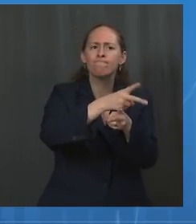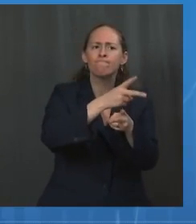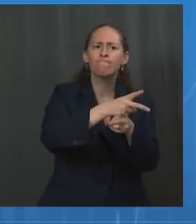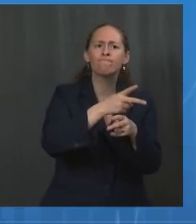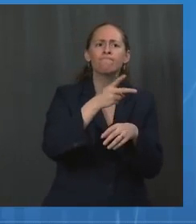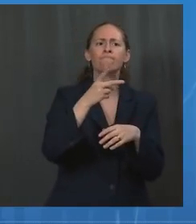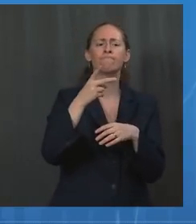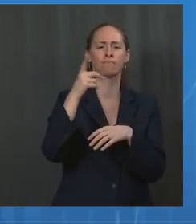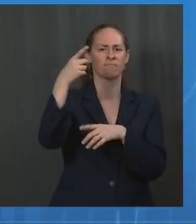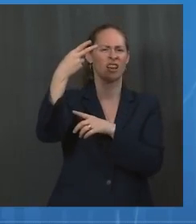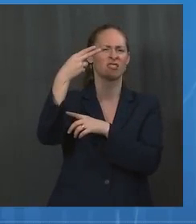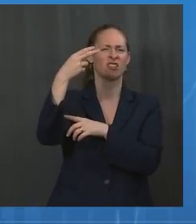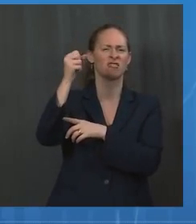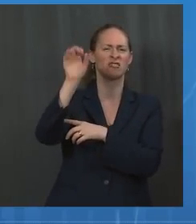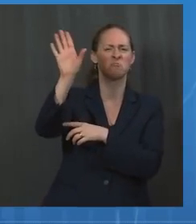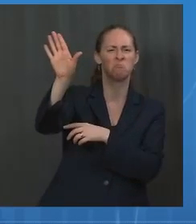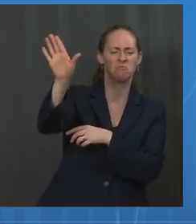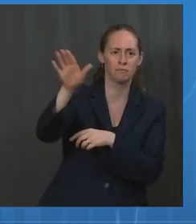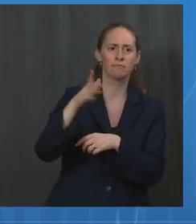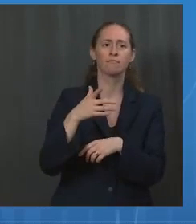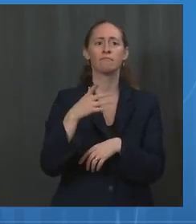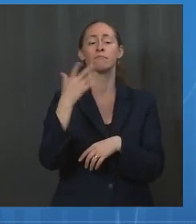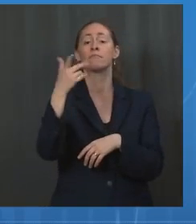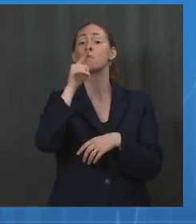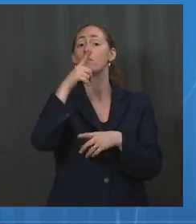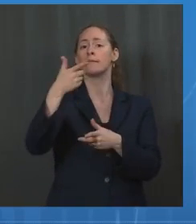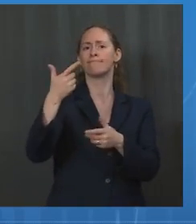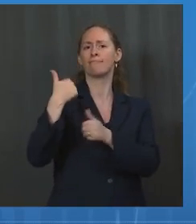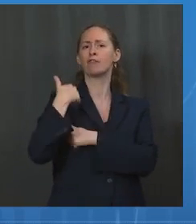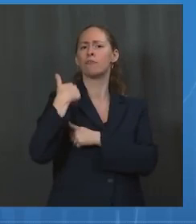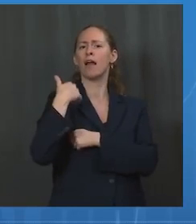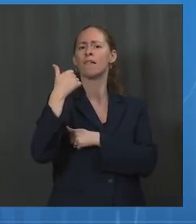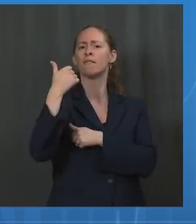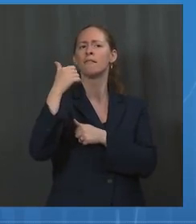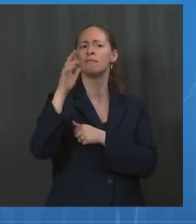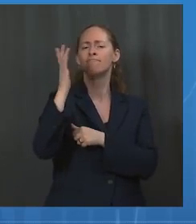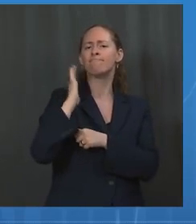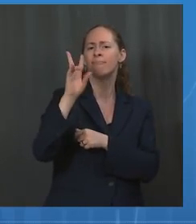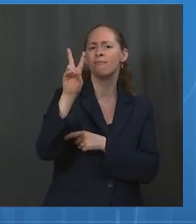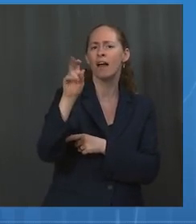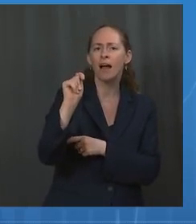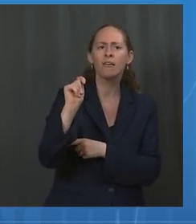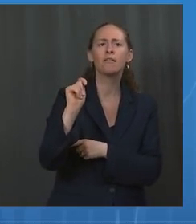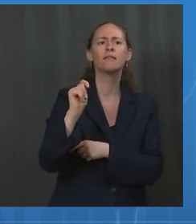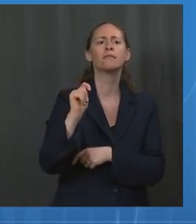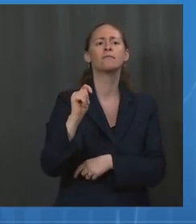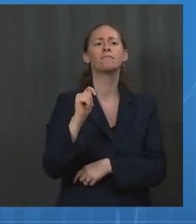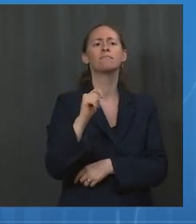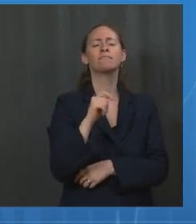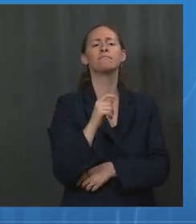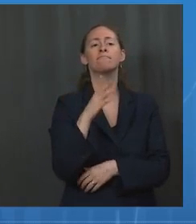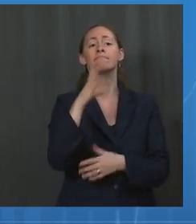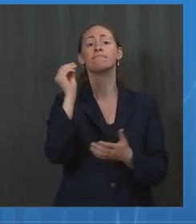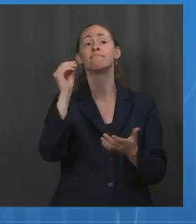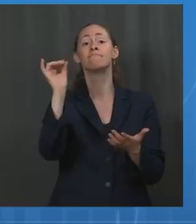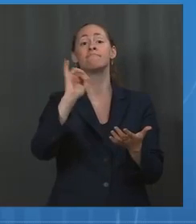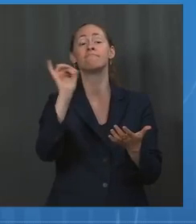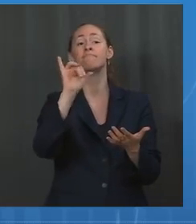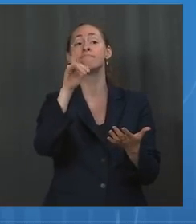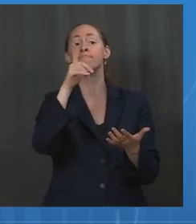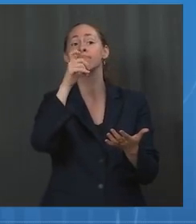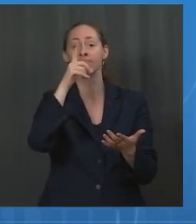Health and Human Services and at the VA, and then also use the power of the government as